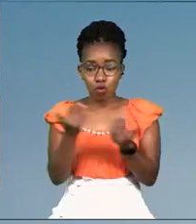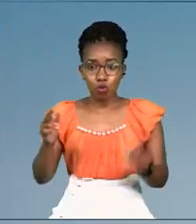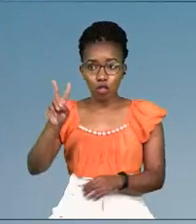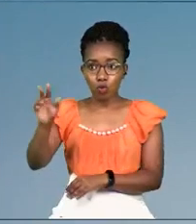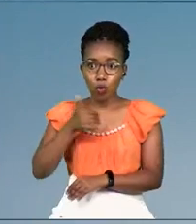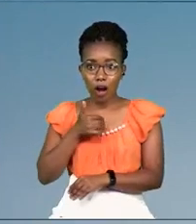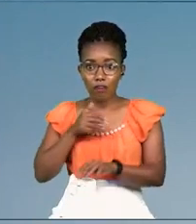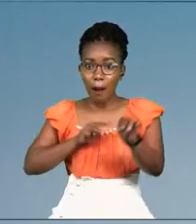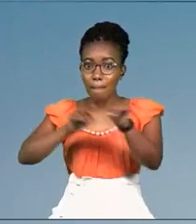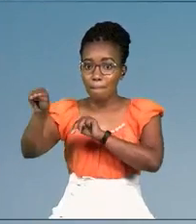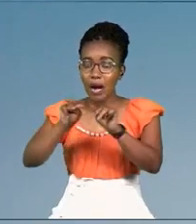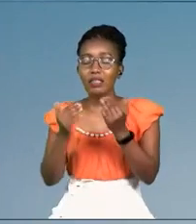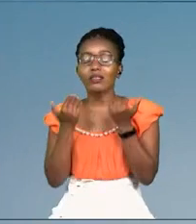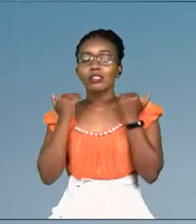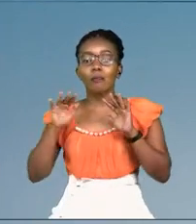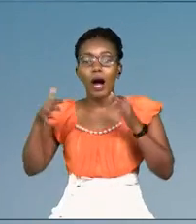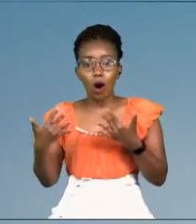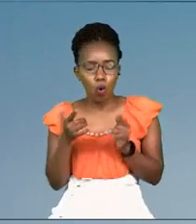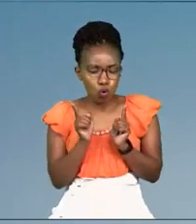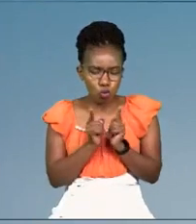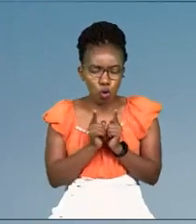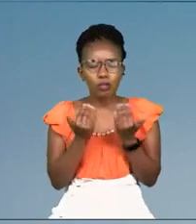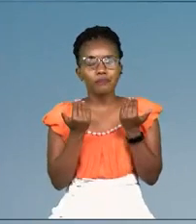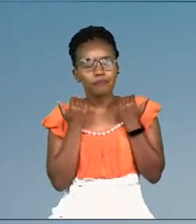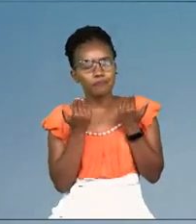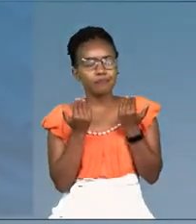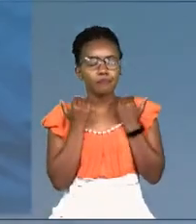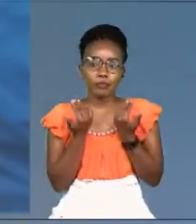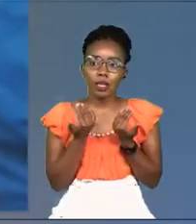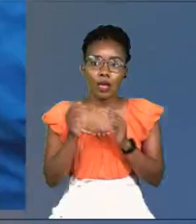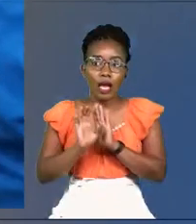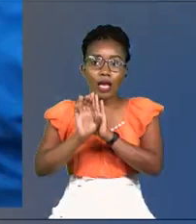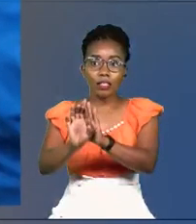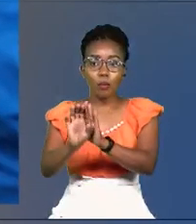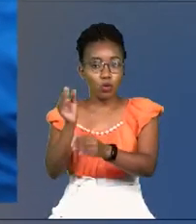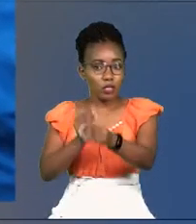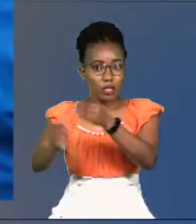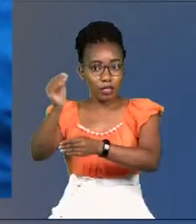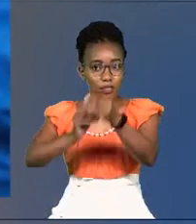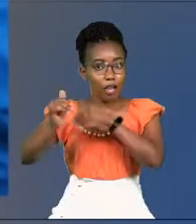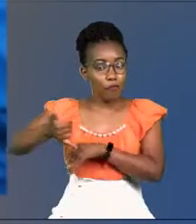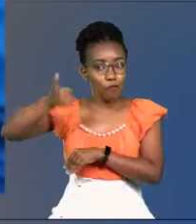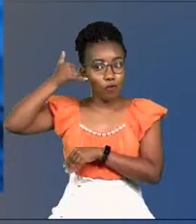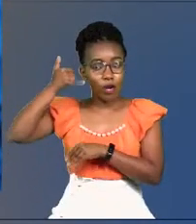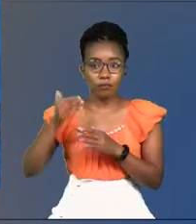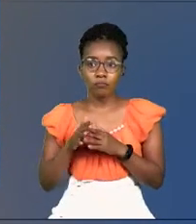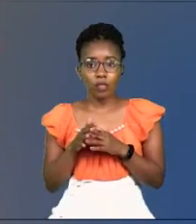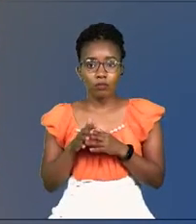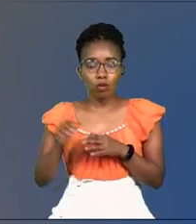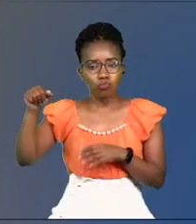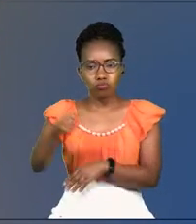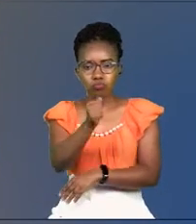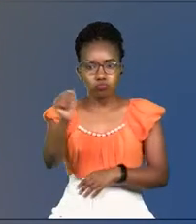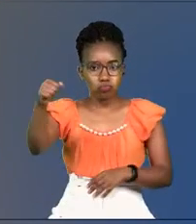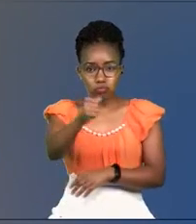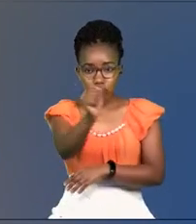the disorder by taking short naps. His day comprises of selling phone accessories from one place to another, which besides